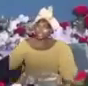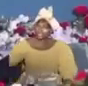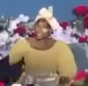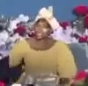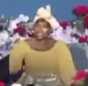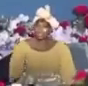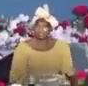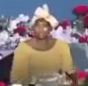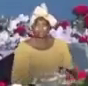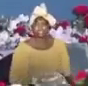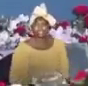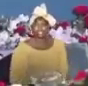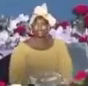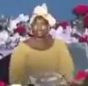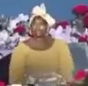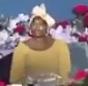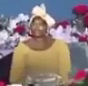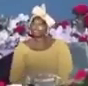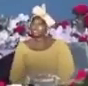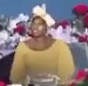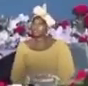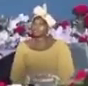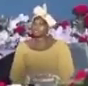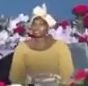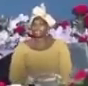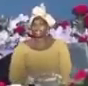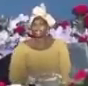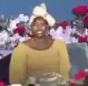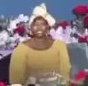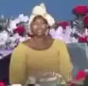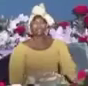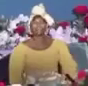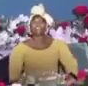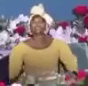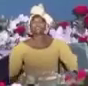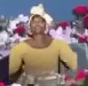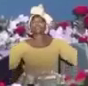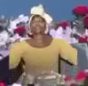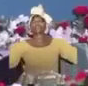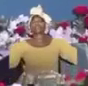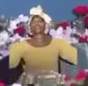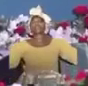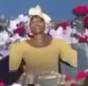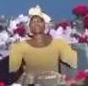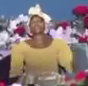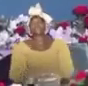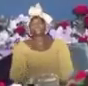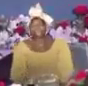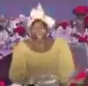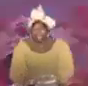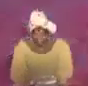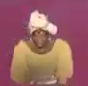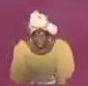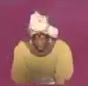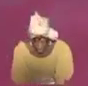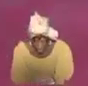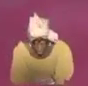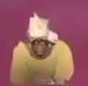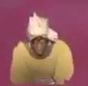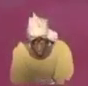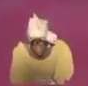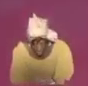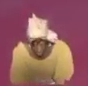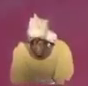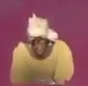wait? King of glory, fill this